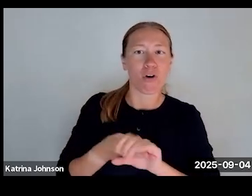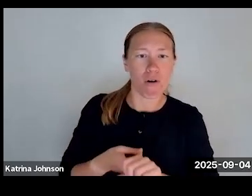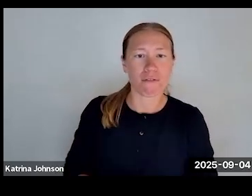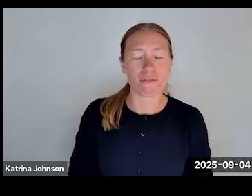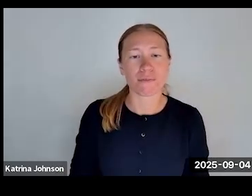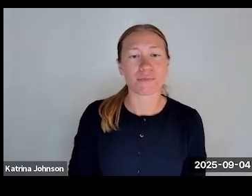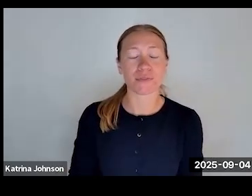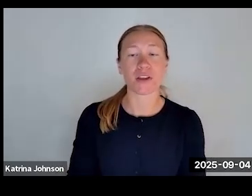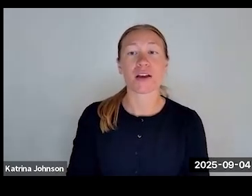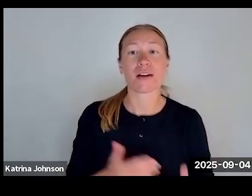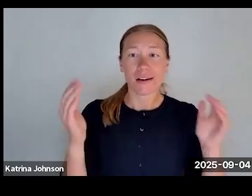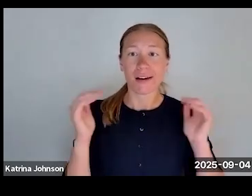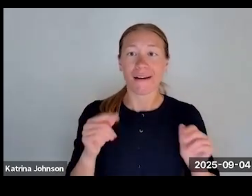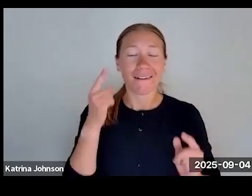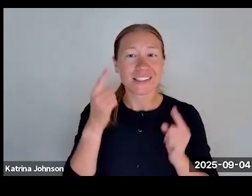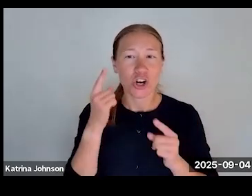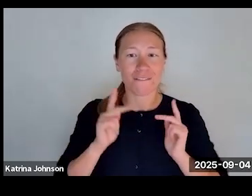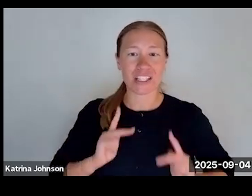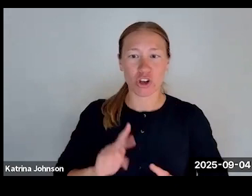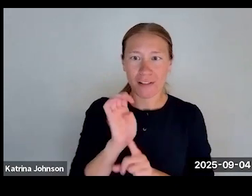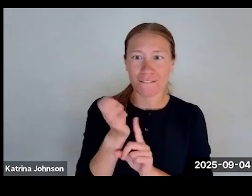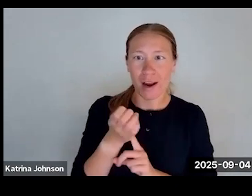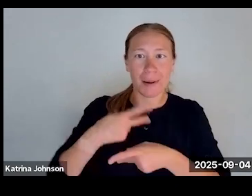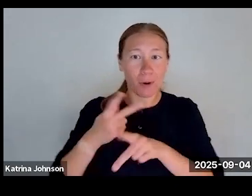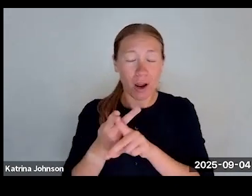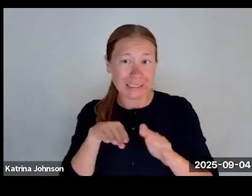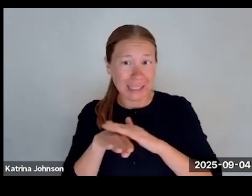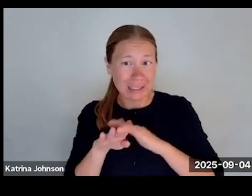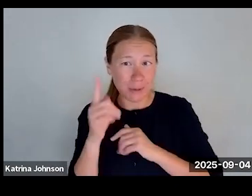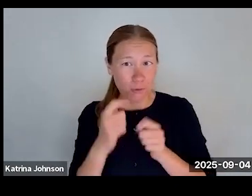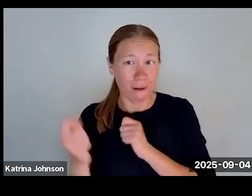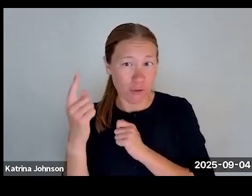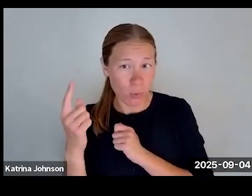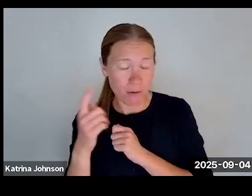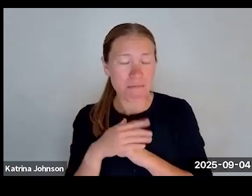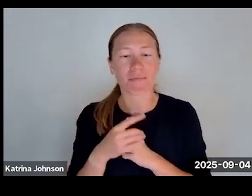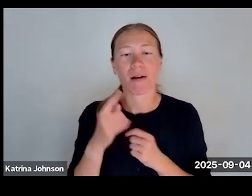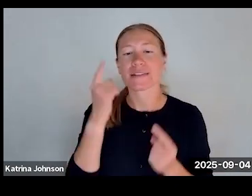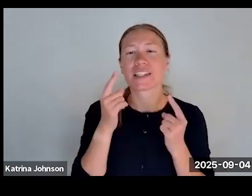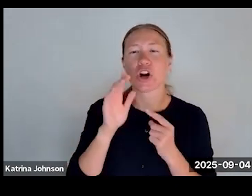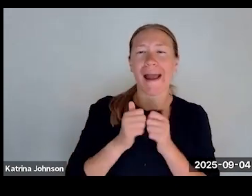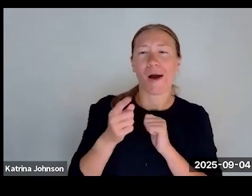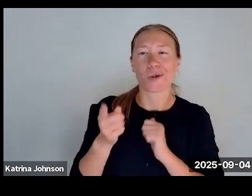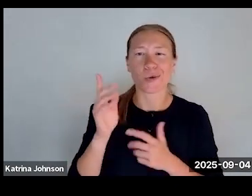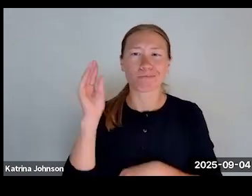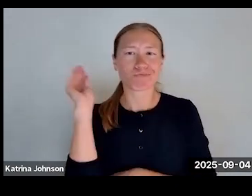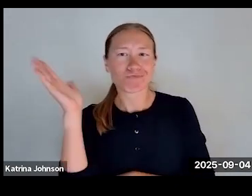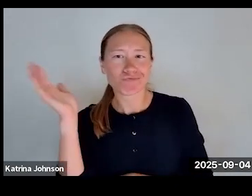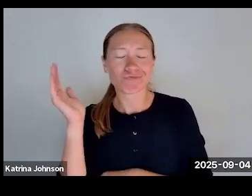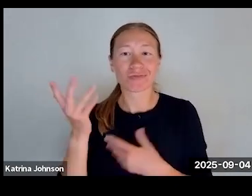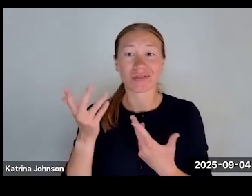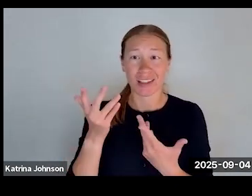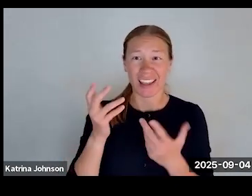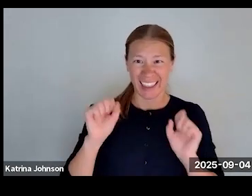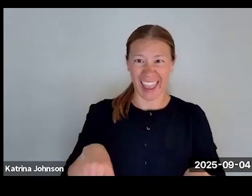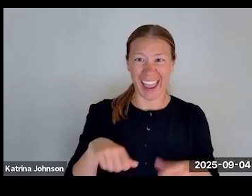and products. Are they accessible to everyone? Think about your delivery methods and whether they reach diverse